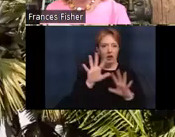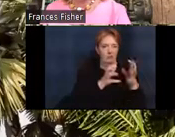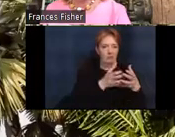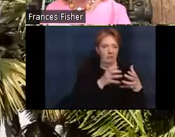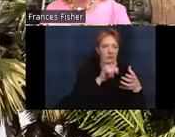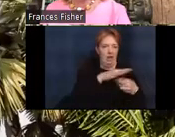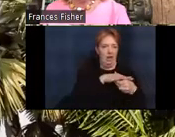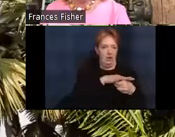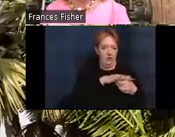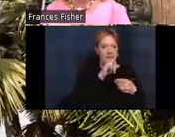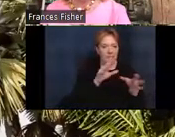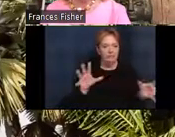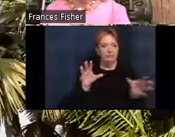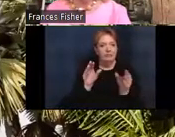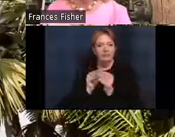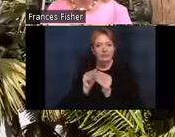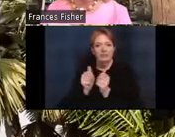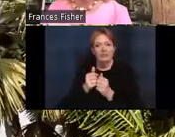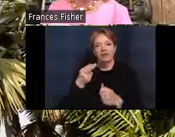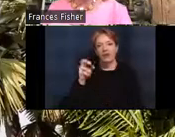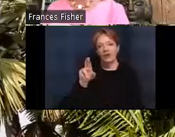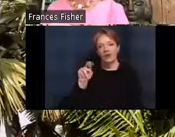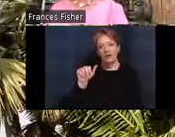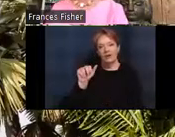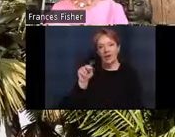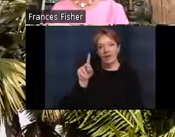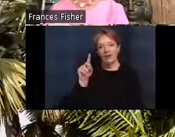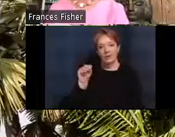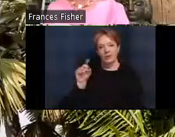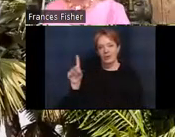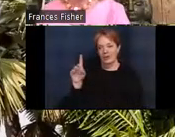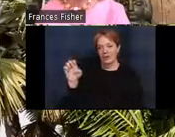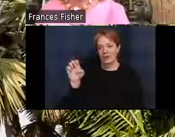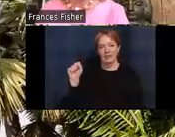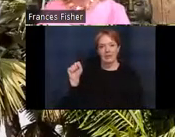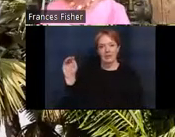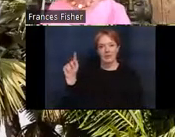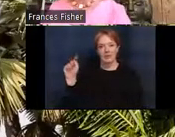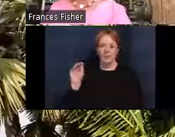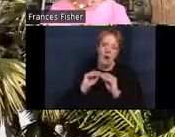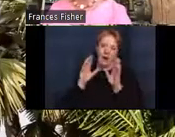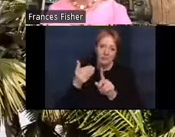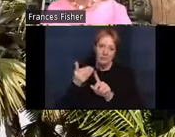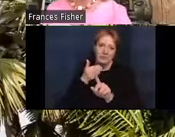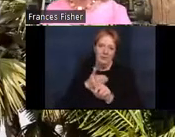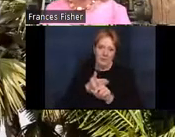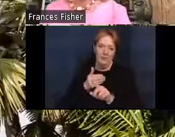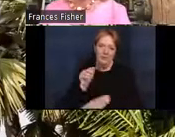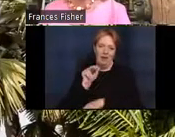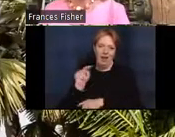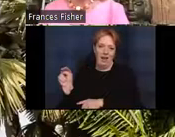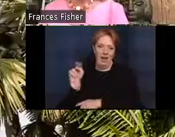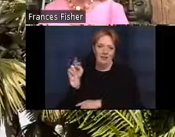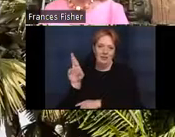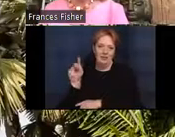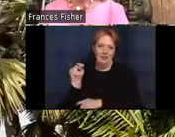meeting with Hernando de Soto. So that predates Ann Norton's time, but that Black Belt is part